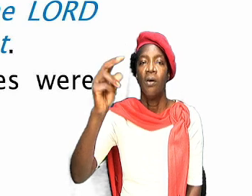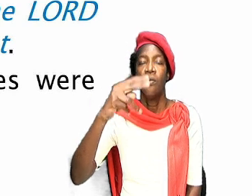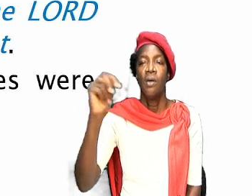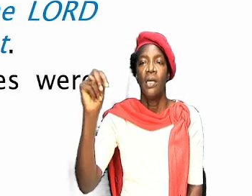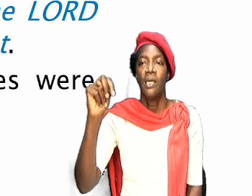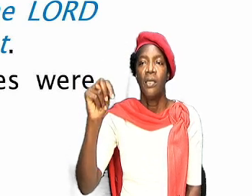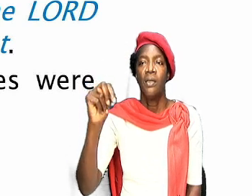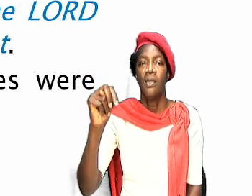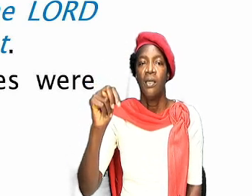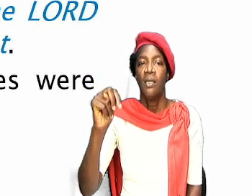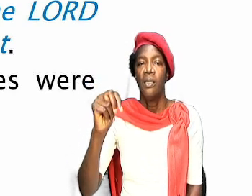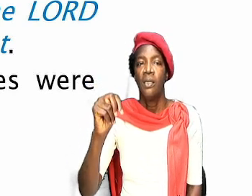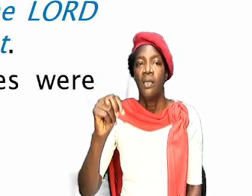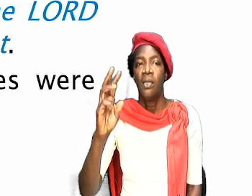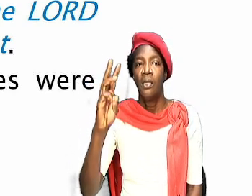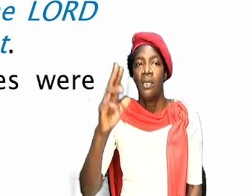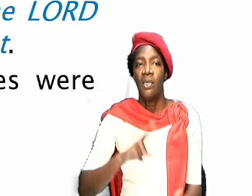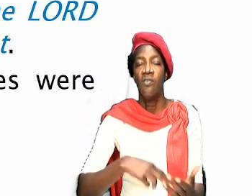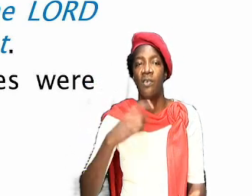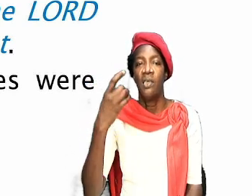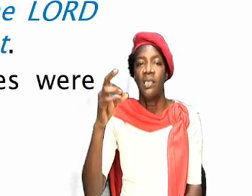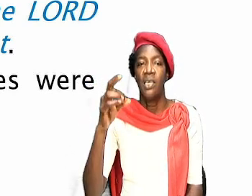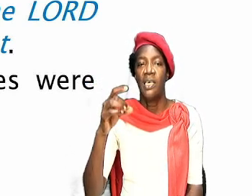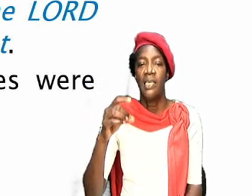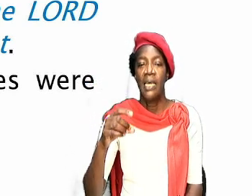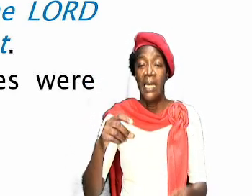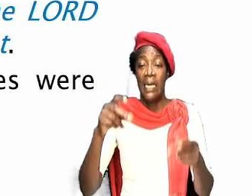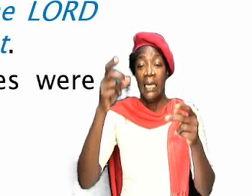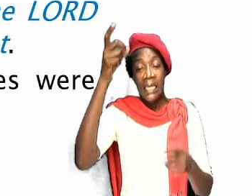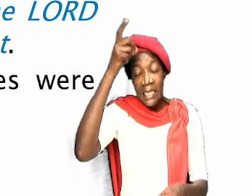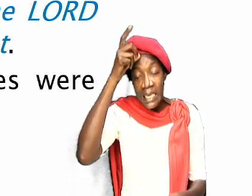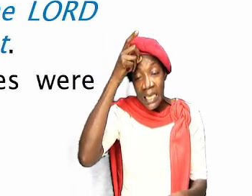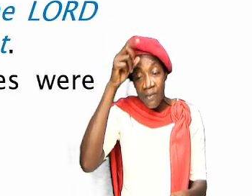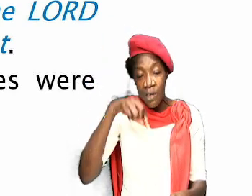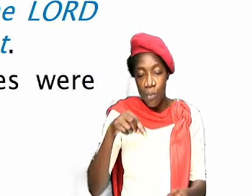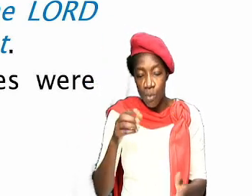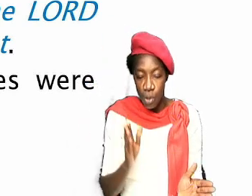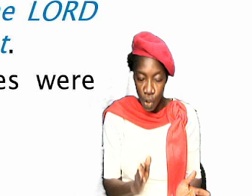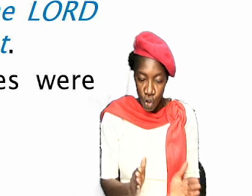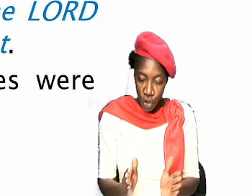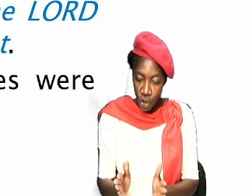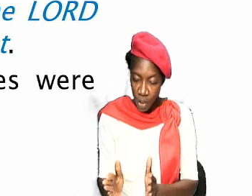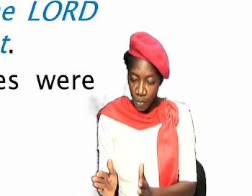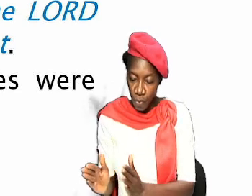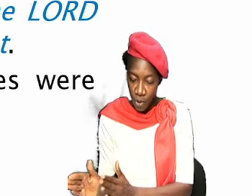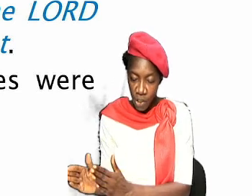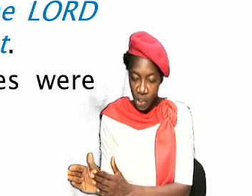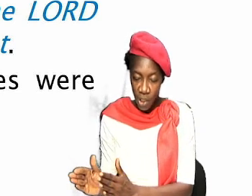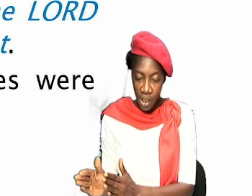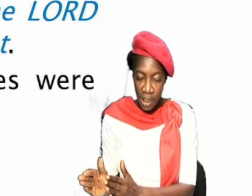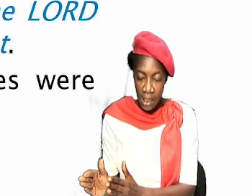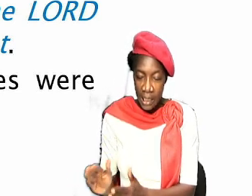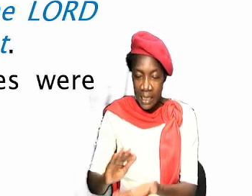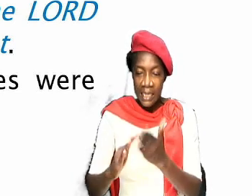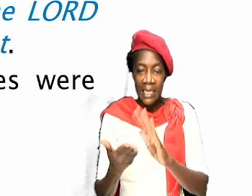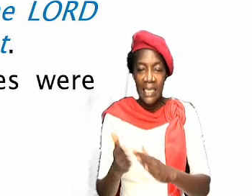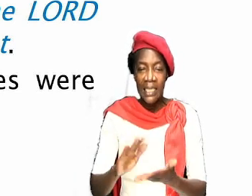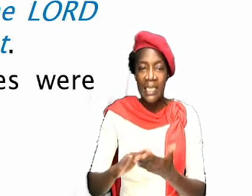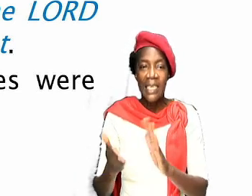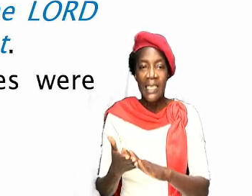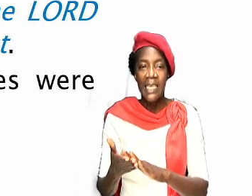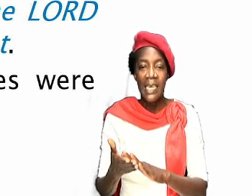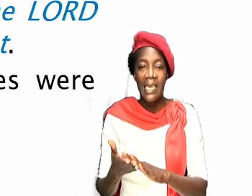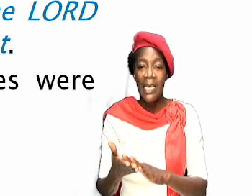Then David put garrisons in Syria of Damascus, and the Syrians